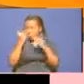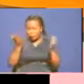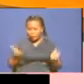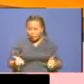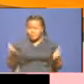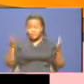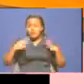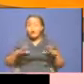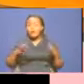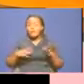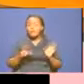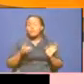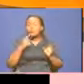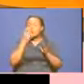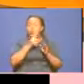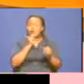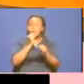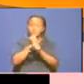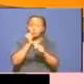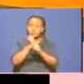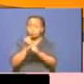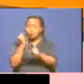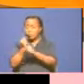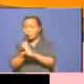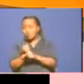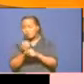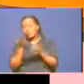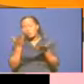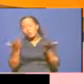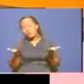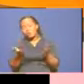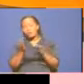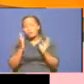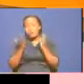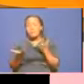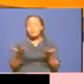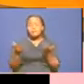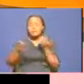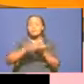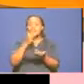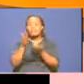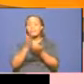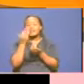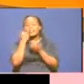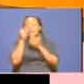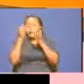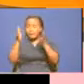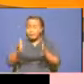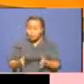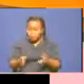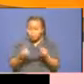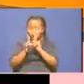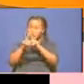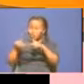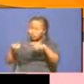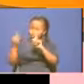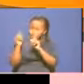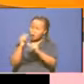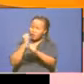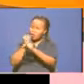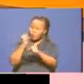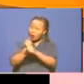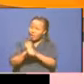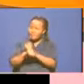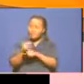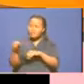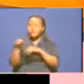who are working. Okay, or if you are taking care of a patient who is on dialysis and you are in the working class group, so we don't want you to